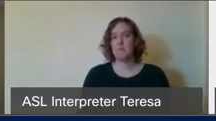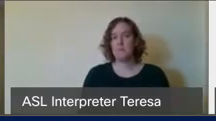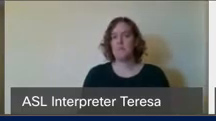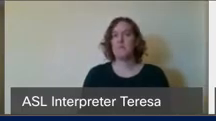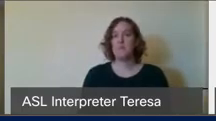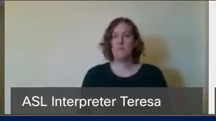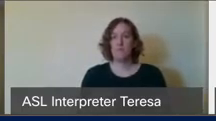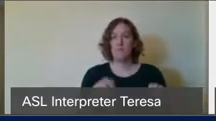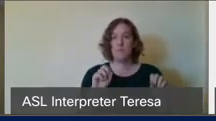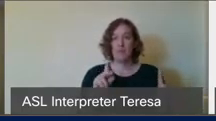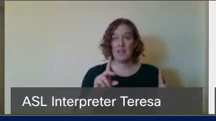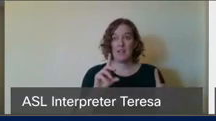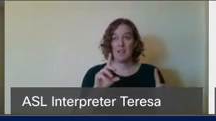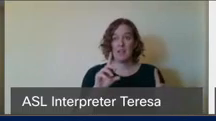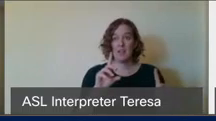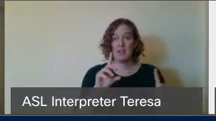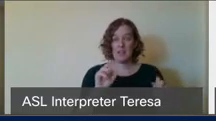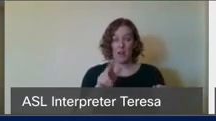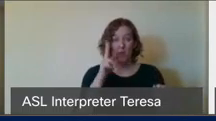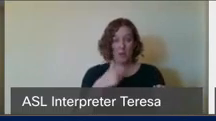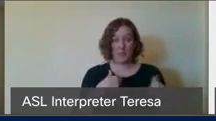Okay, Derek, can you hear me?